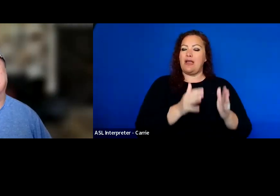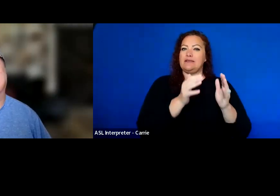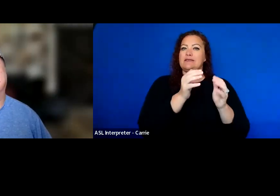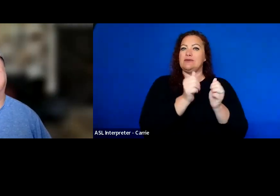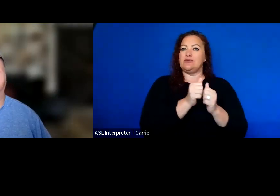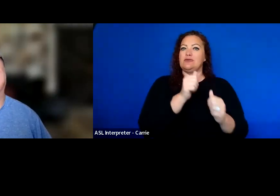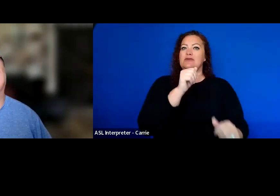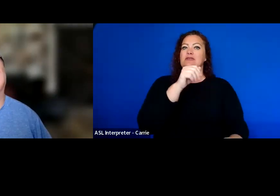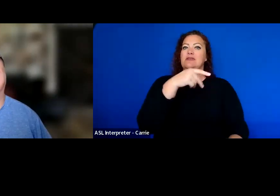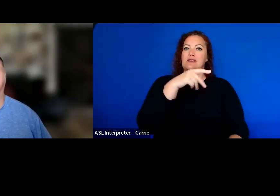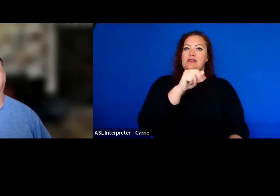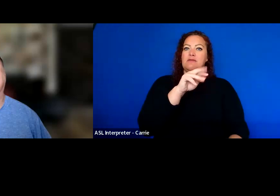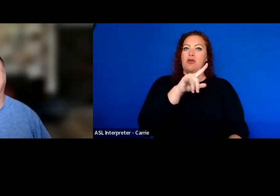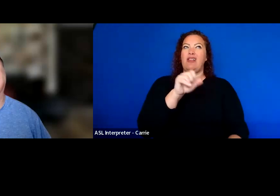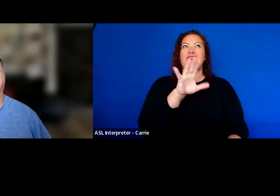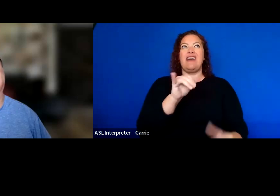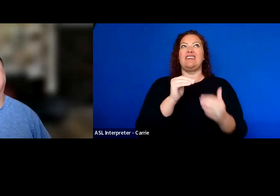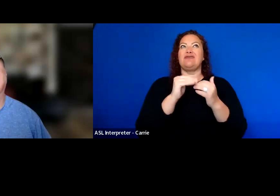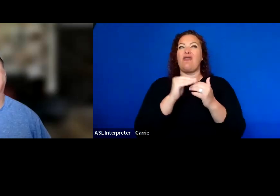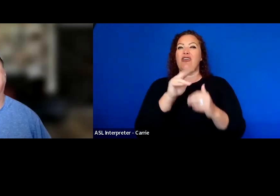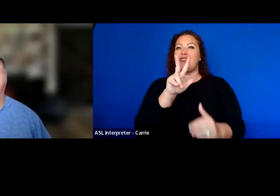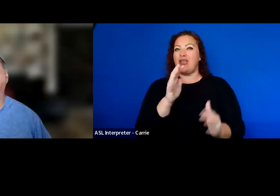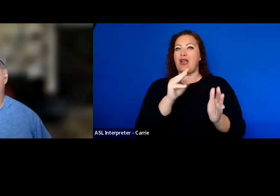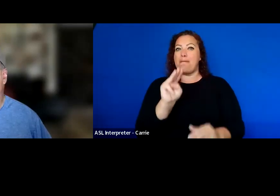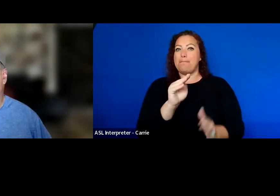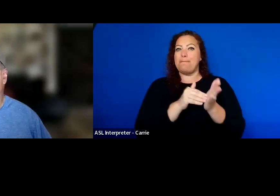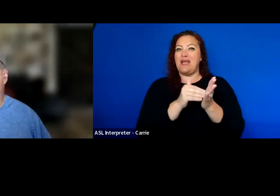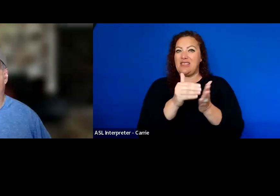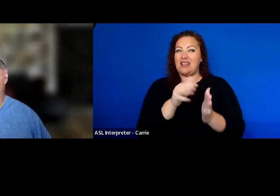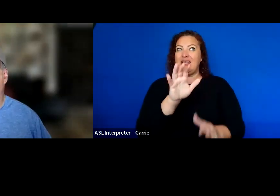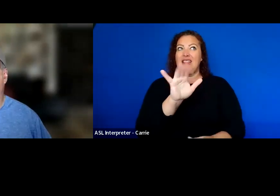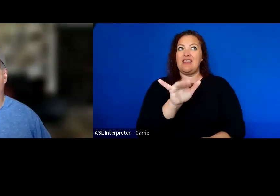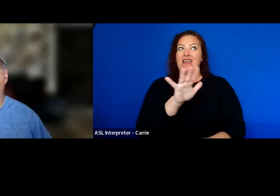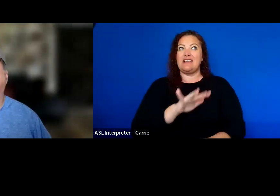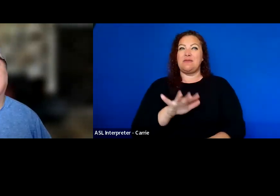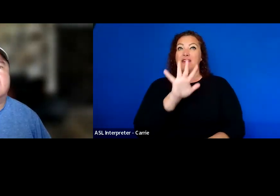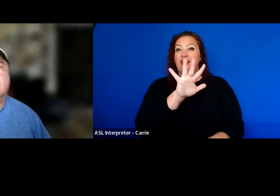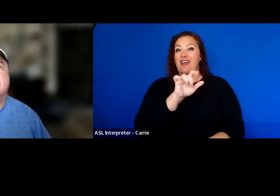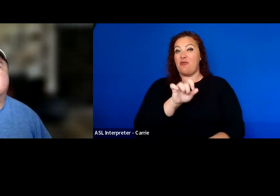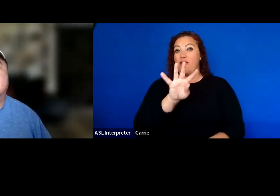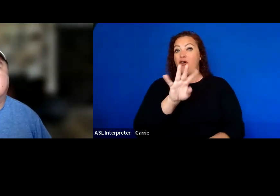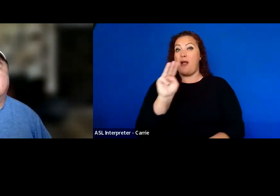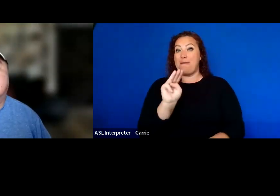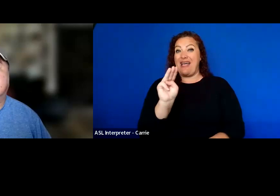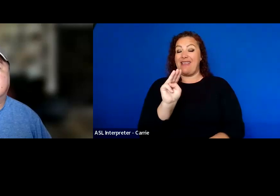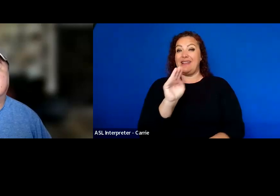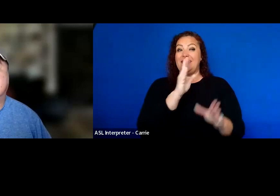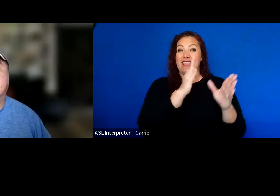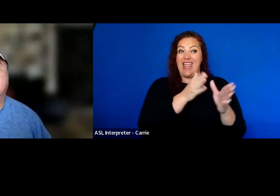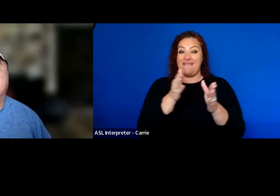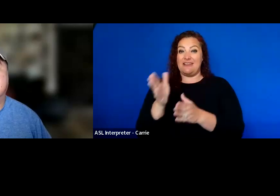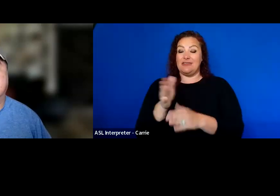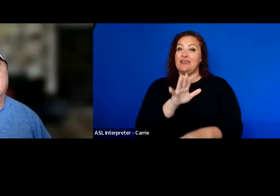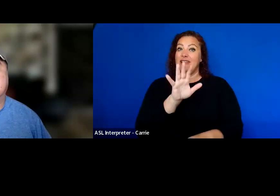300 million, a little bit over 300 million people in America. So it's about 5.4 million individuals. So that's